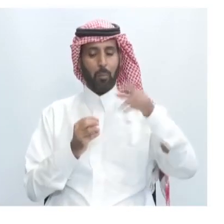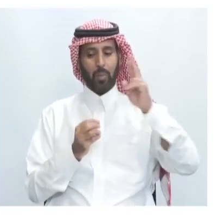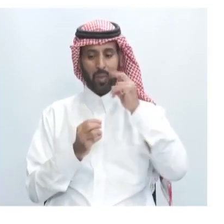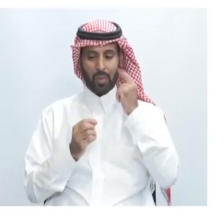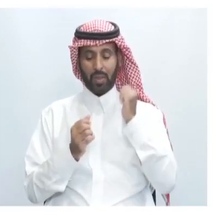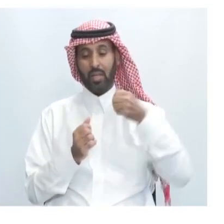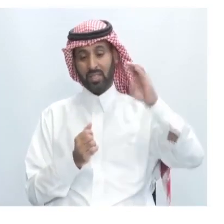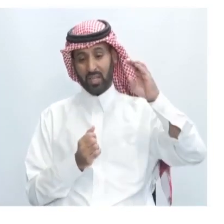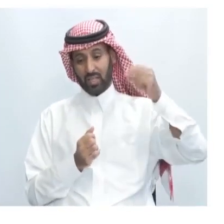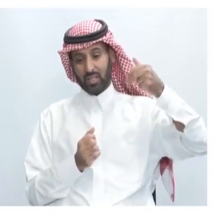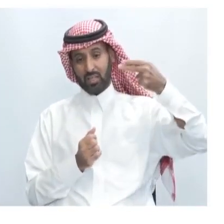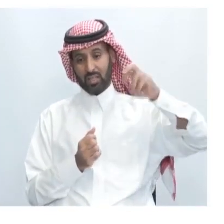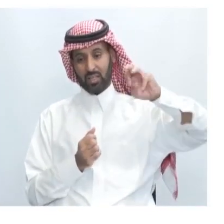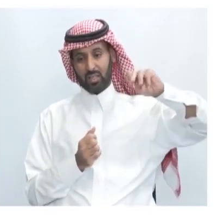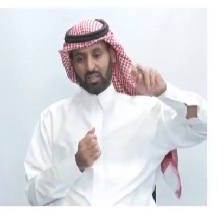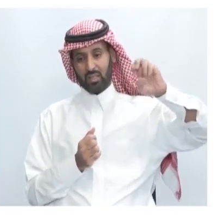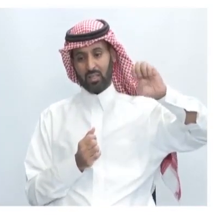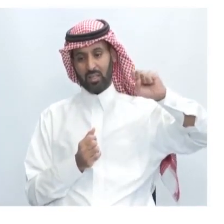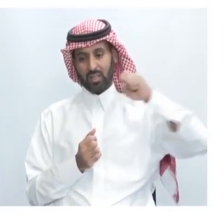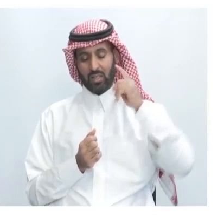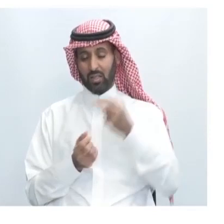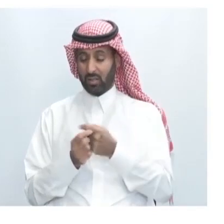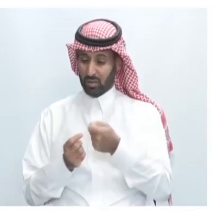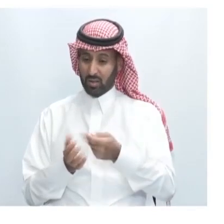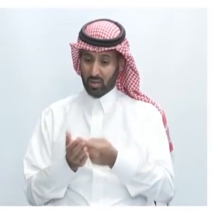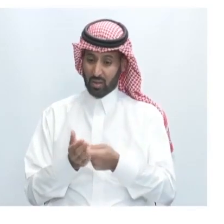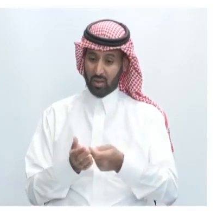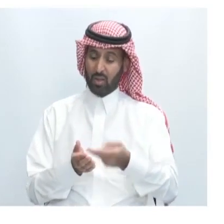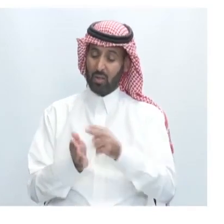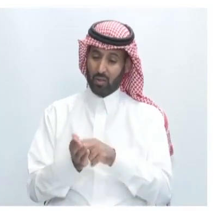family members give money in red envelopes to younger members of the family.